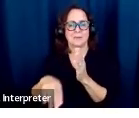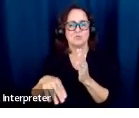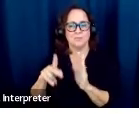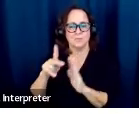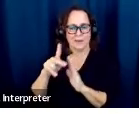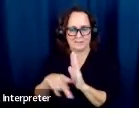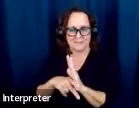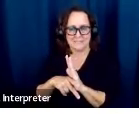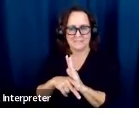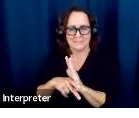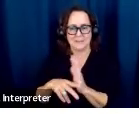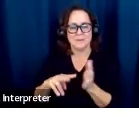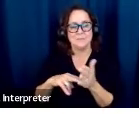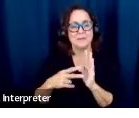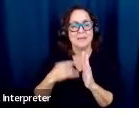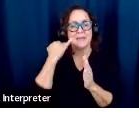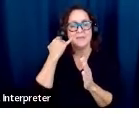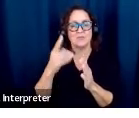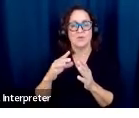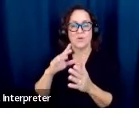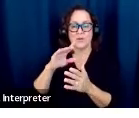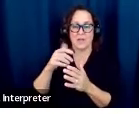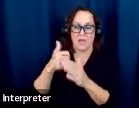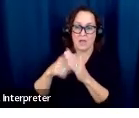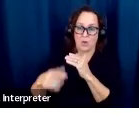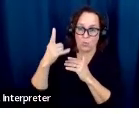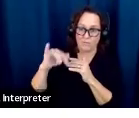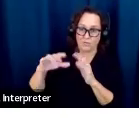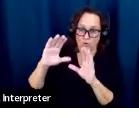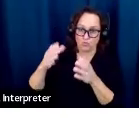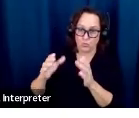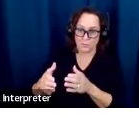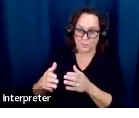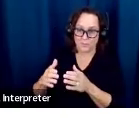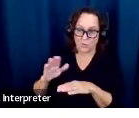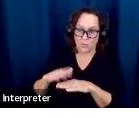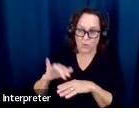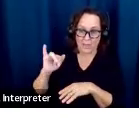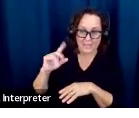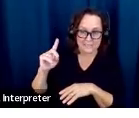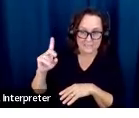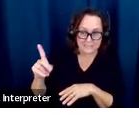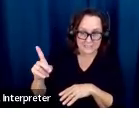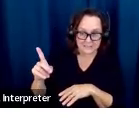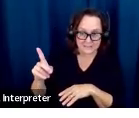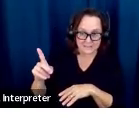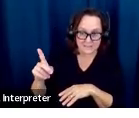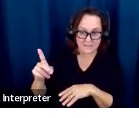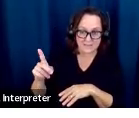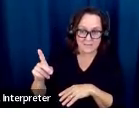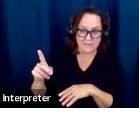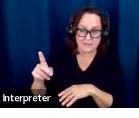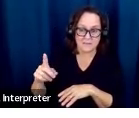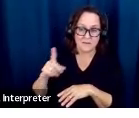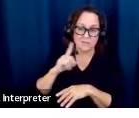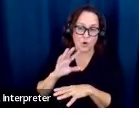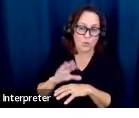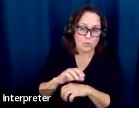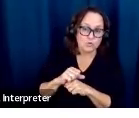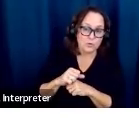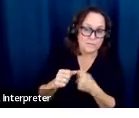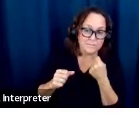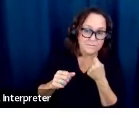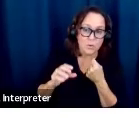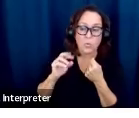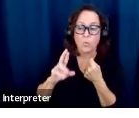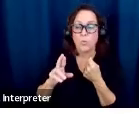about. So if you fall into one of the groups on the IDD waiver for the reserve capacity, or you are in crisis,